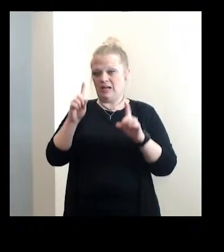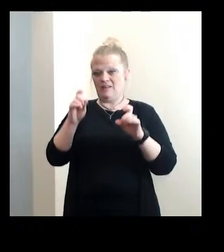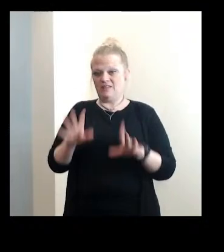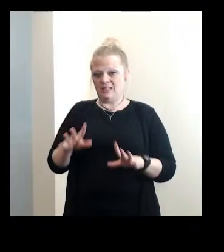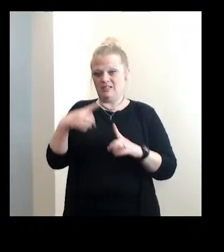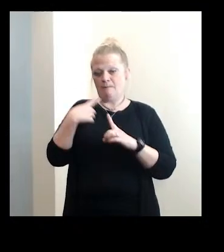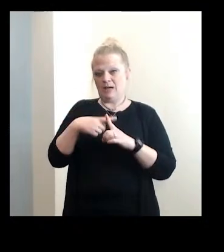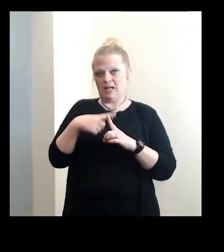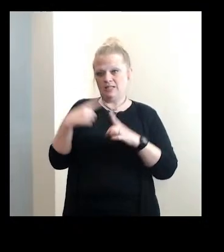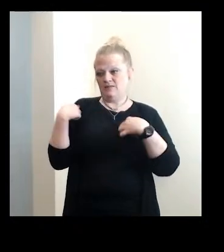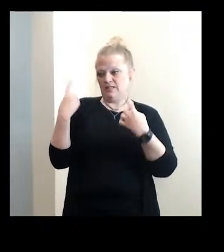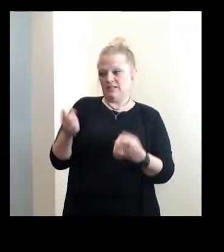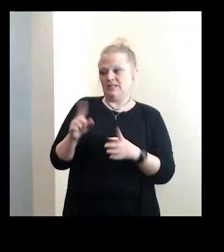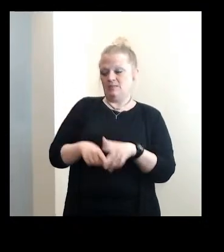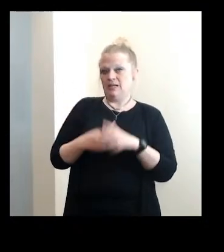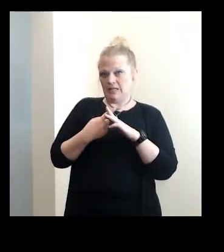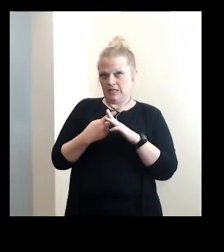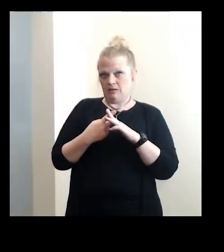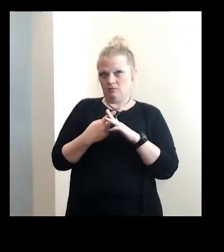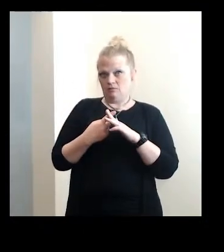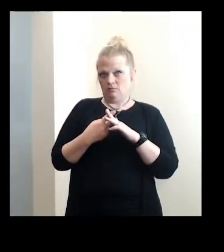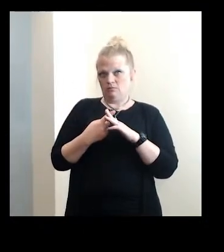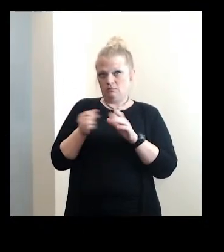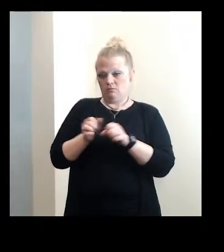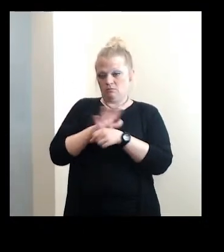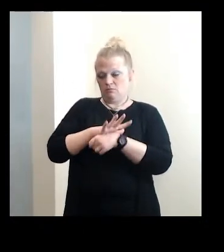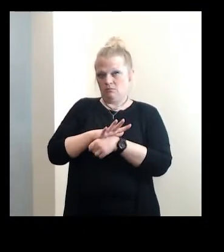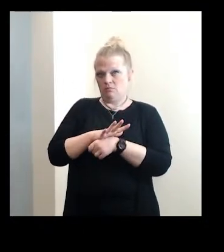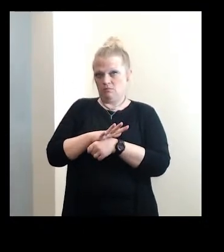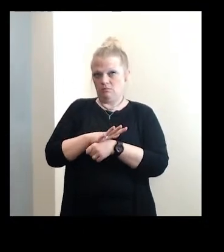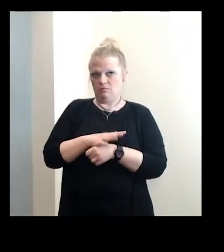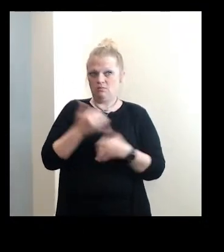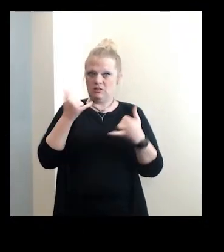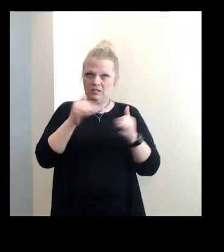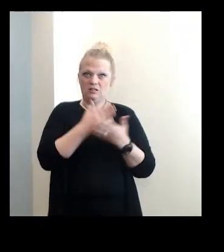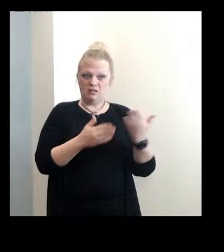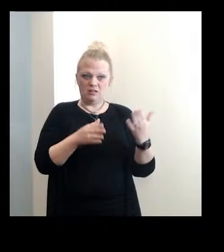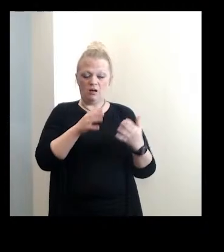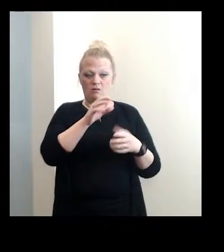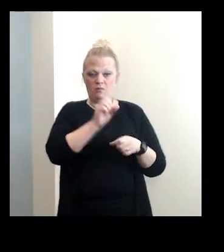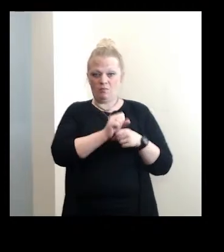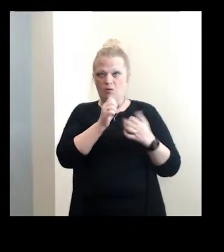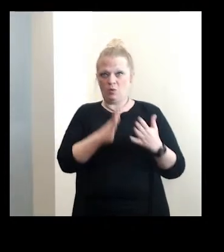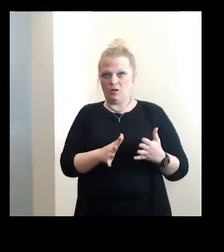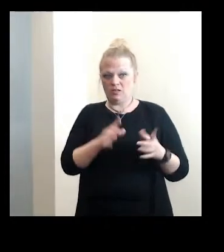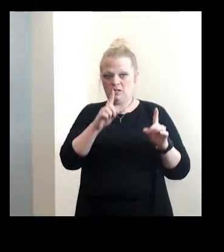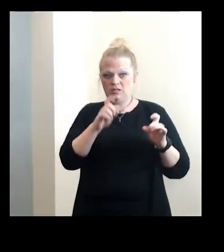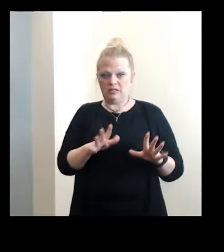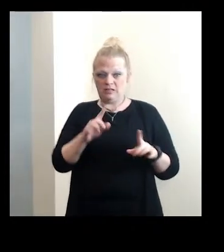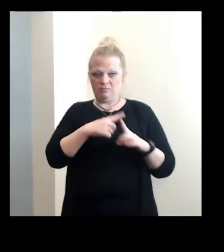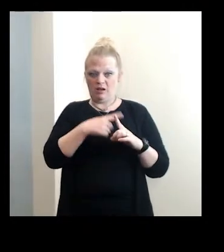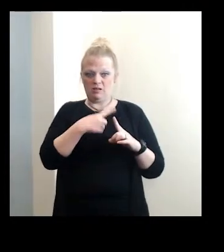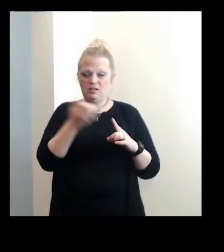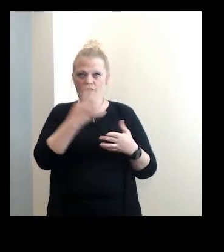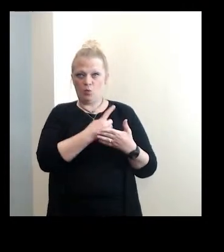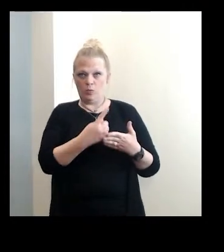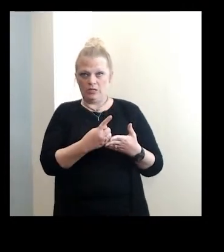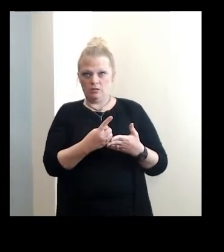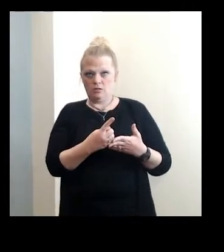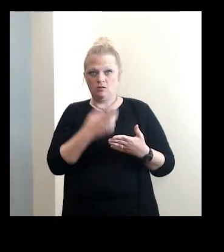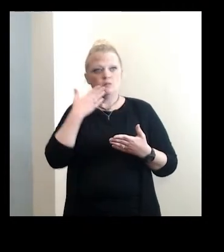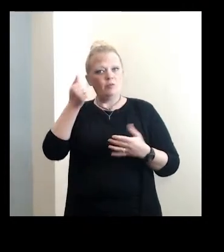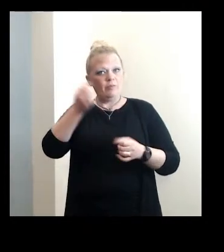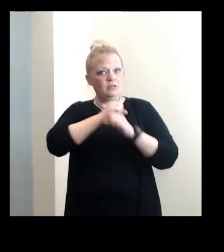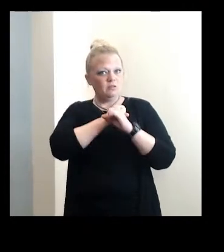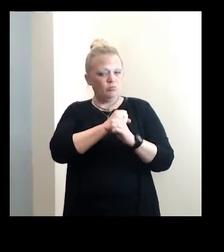positive since the beginning of the pandemic for COVID-19. And we still have had some employees test positive in the last couple of weeks. So to best